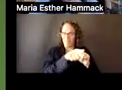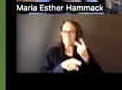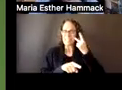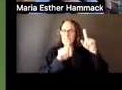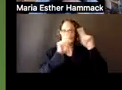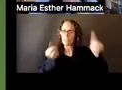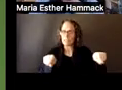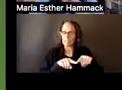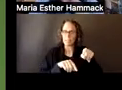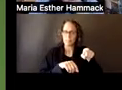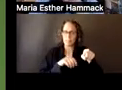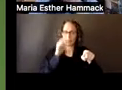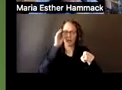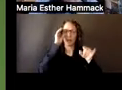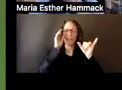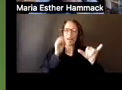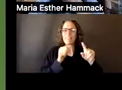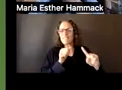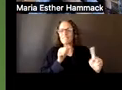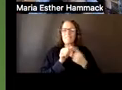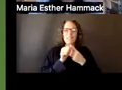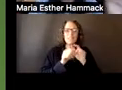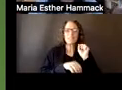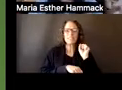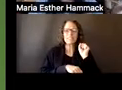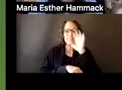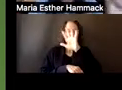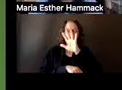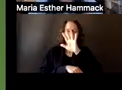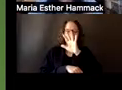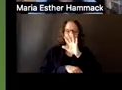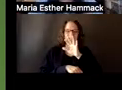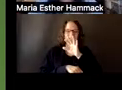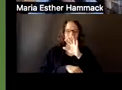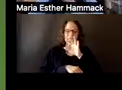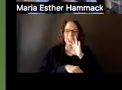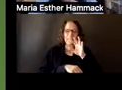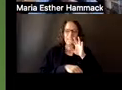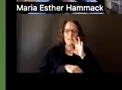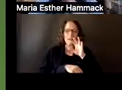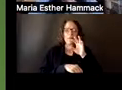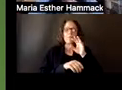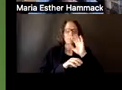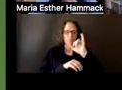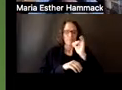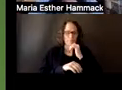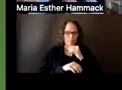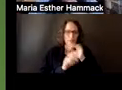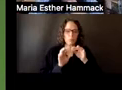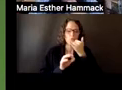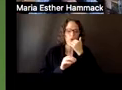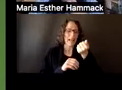is actually the initial inquiry that was sent by, to Gomez Farias by Samuel Webb in August of